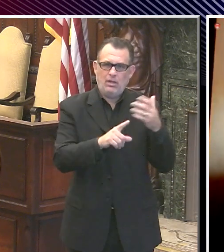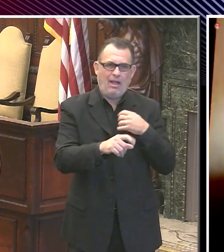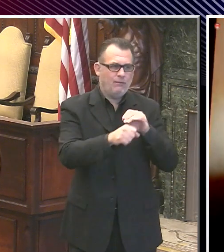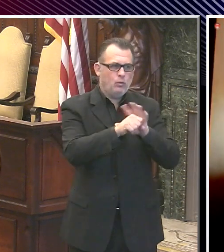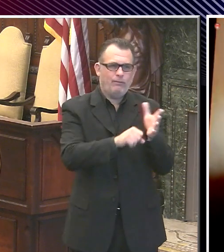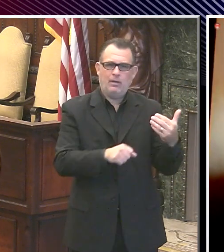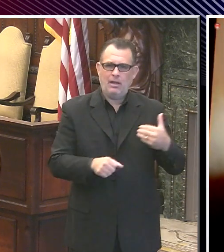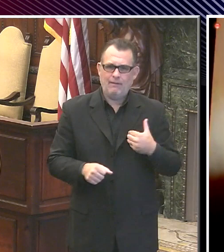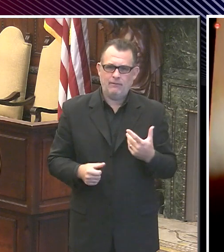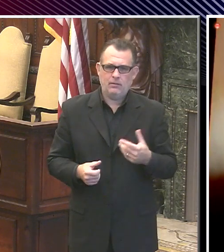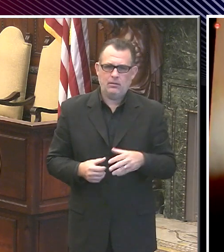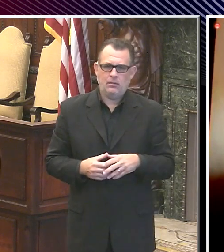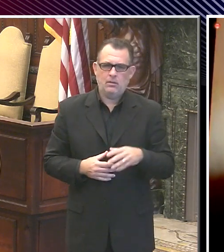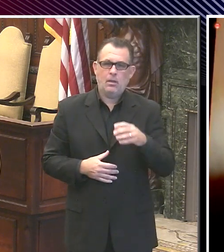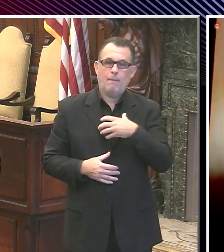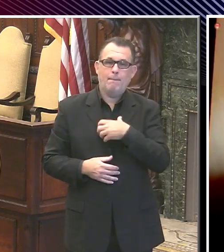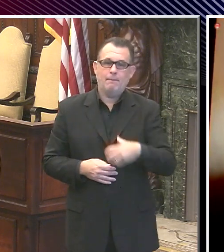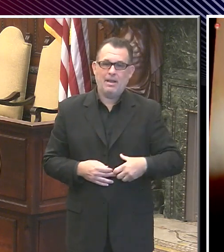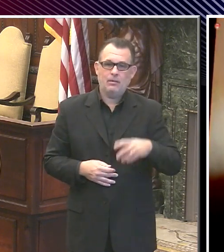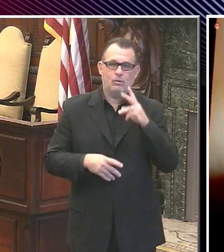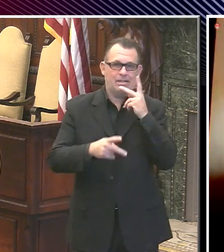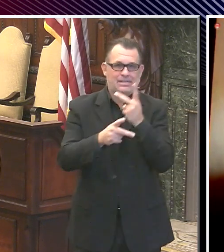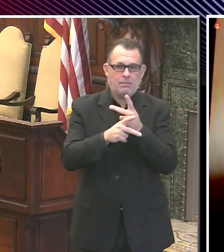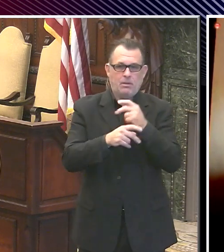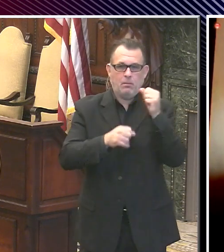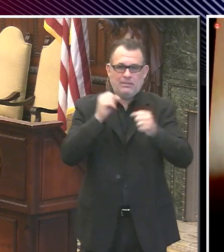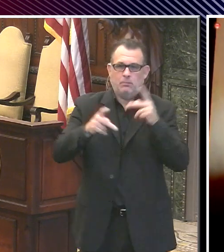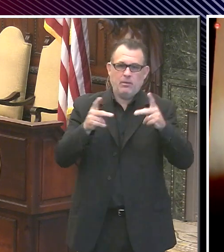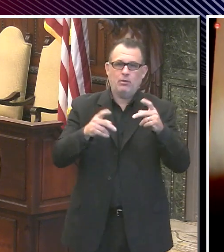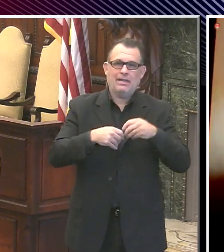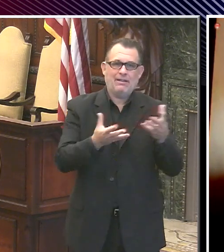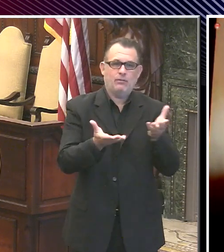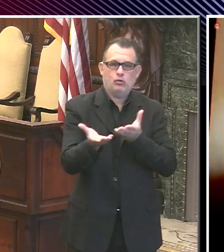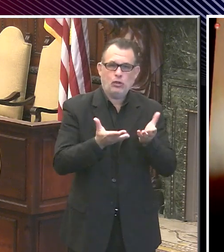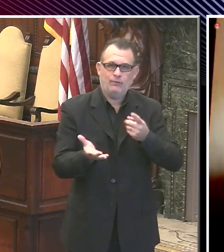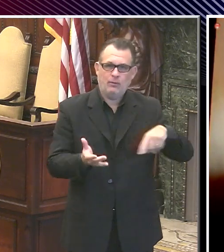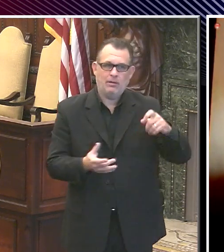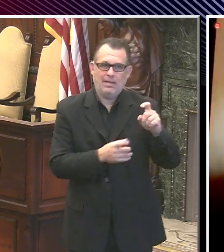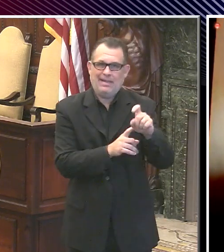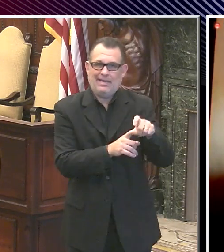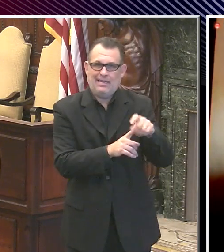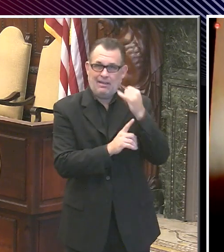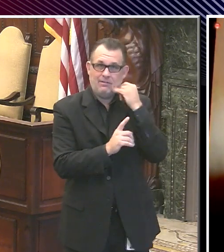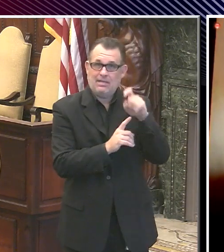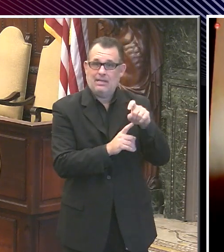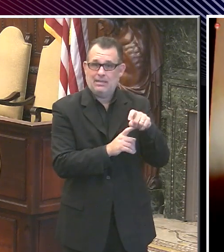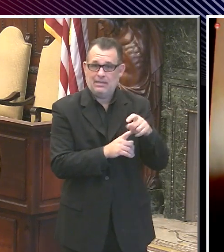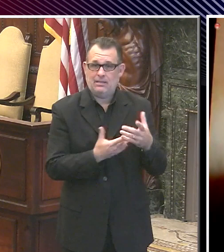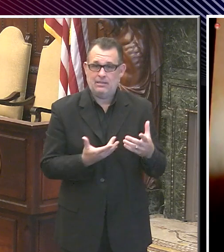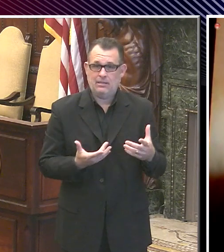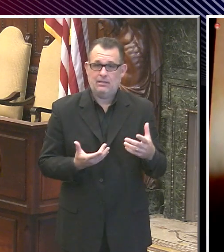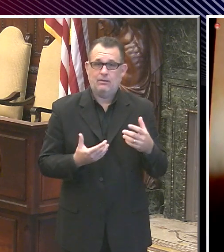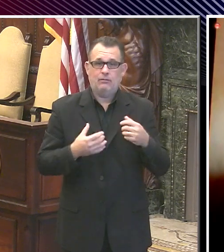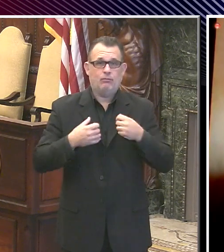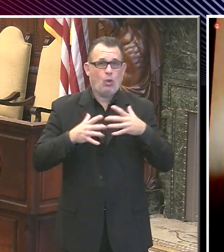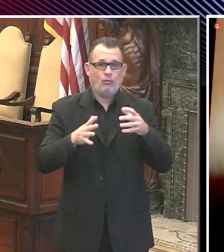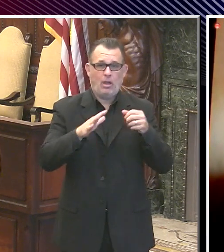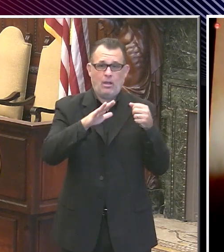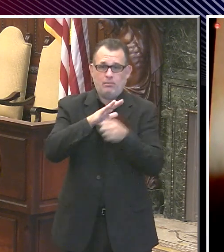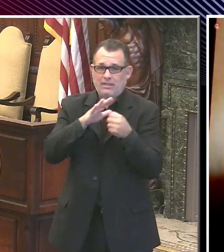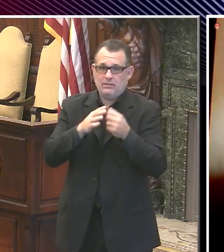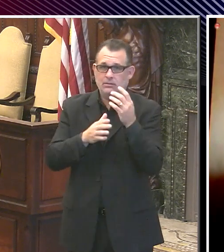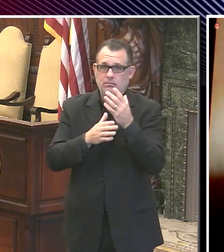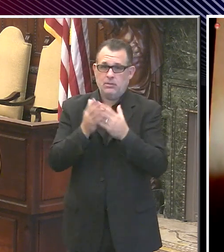will continue to try to place people and get people services that they need. I think we placed over almost 100 people in varying